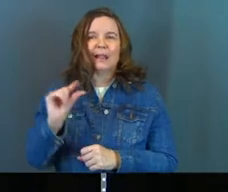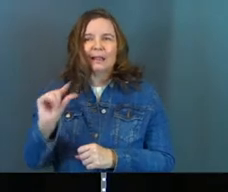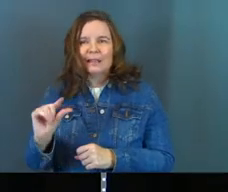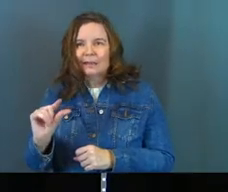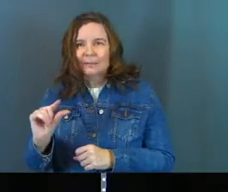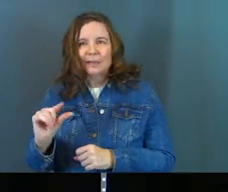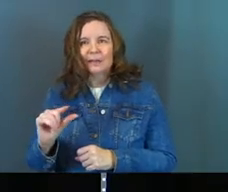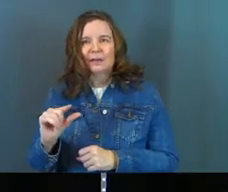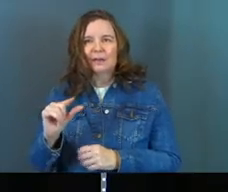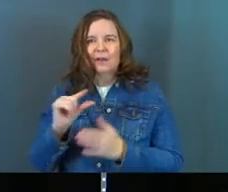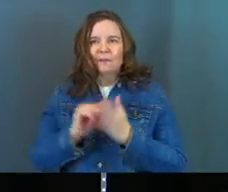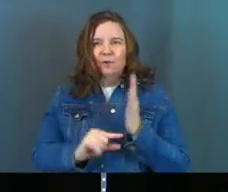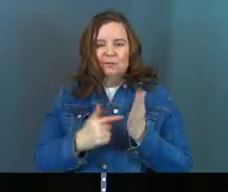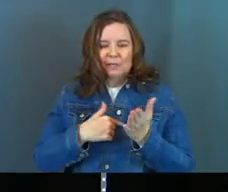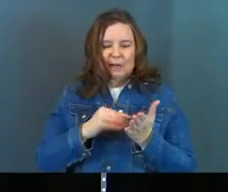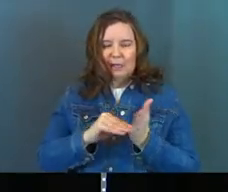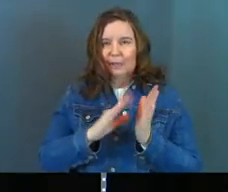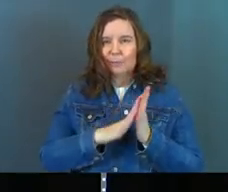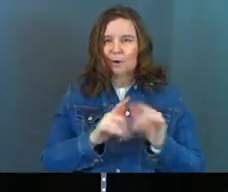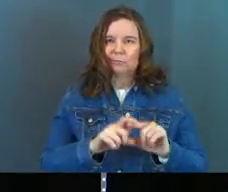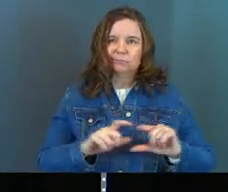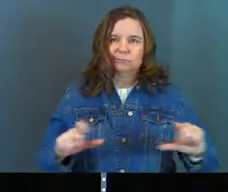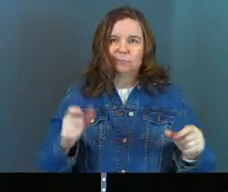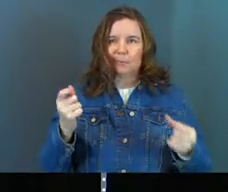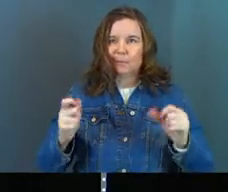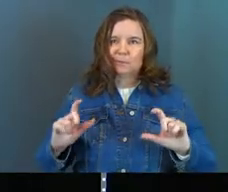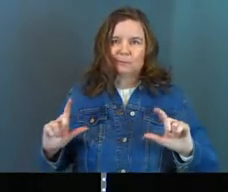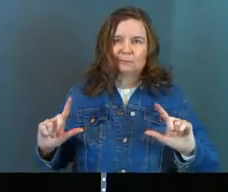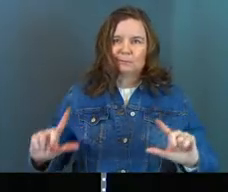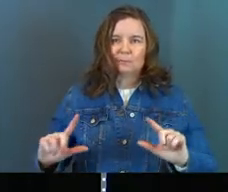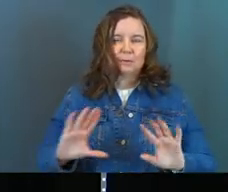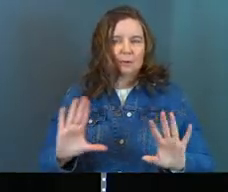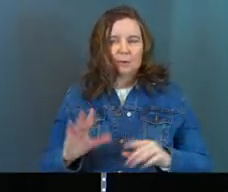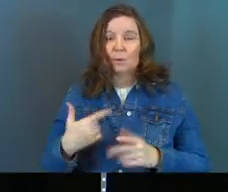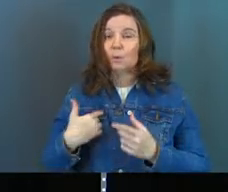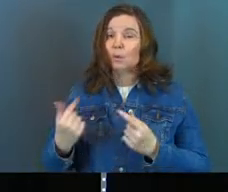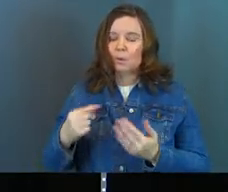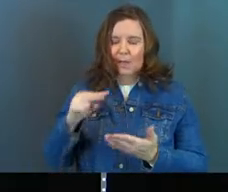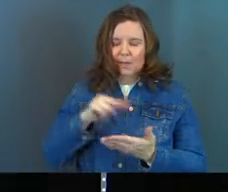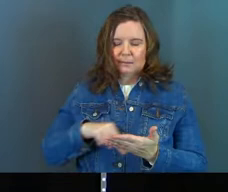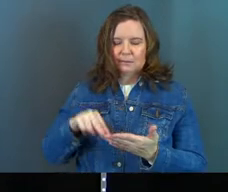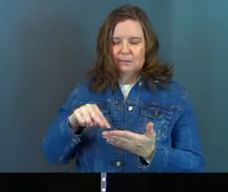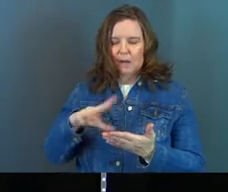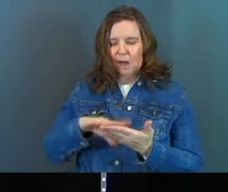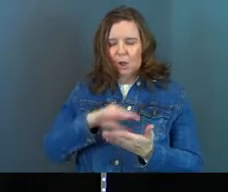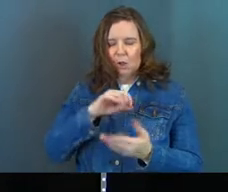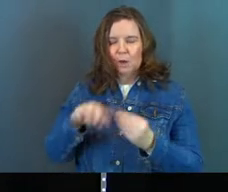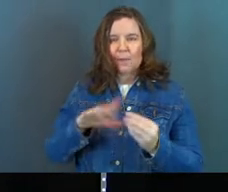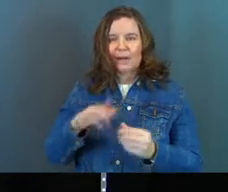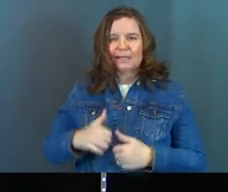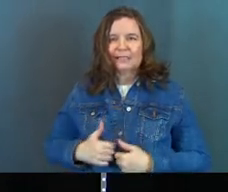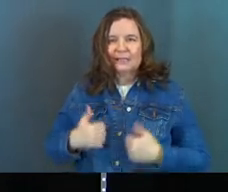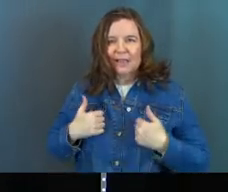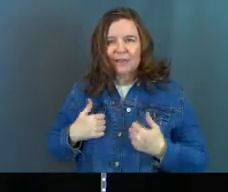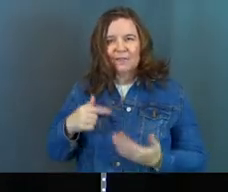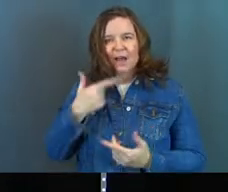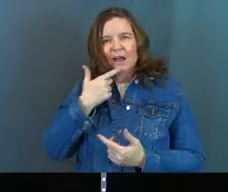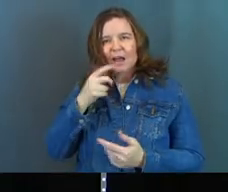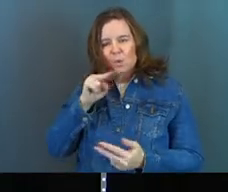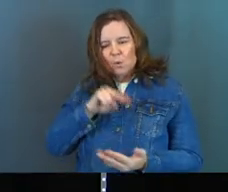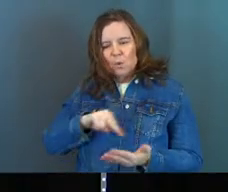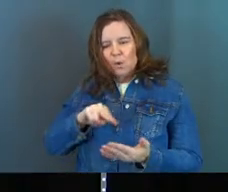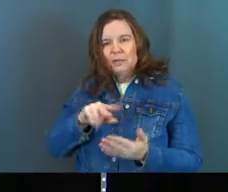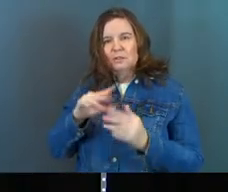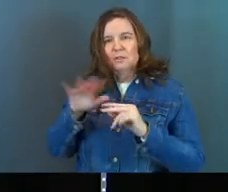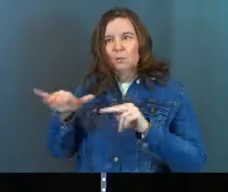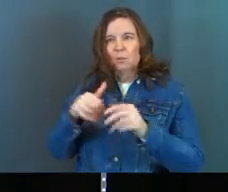little tidbit verse that I can put on a bumper sticker from Joseph. What I do is I sit there and I learn about his life. I watch him